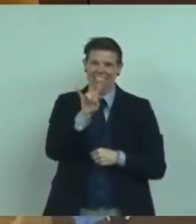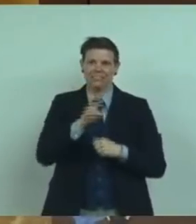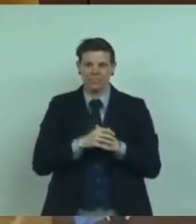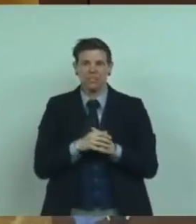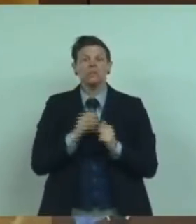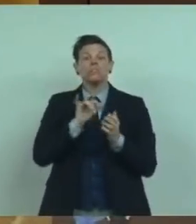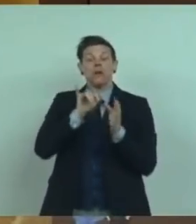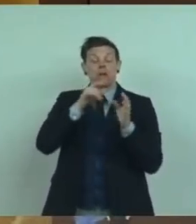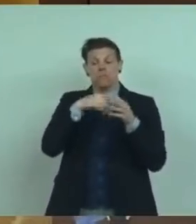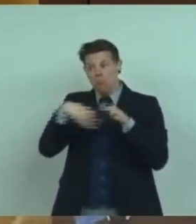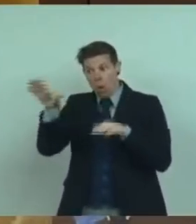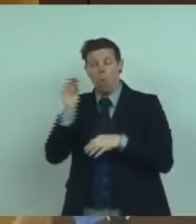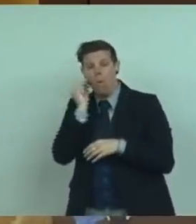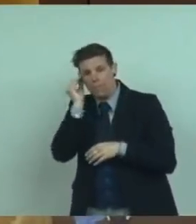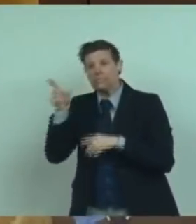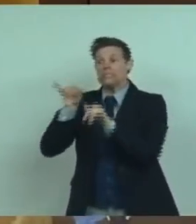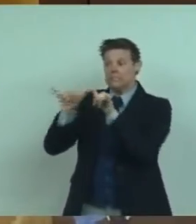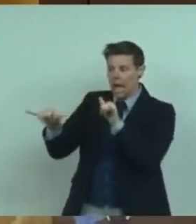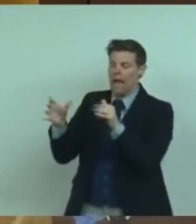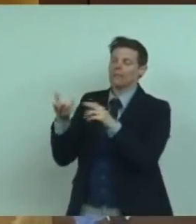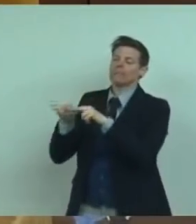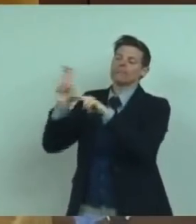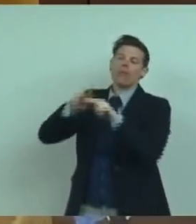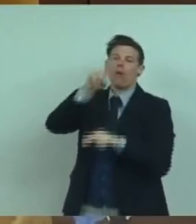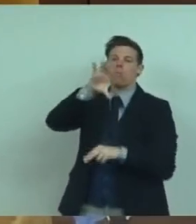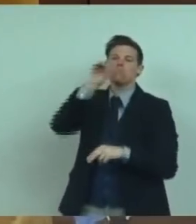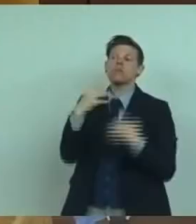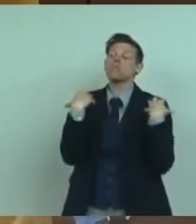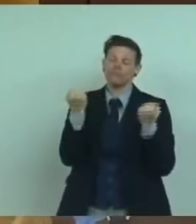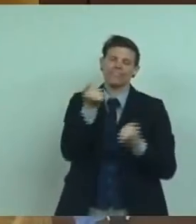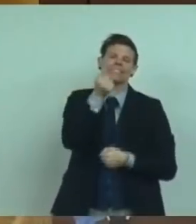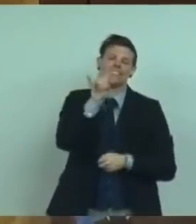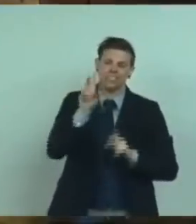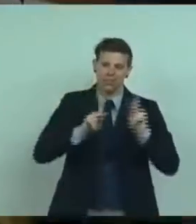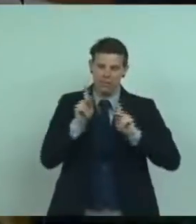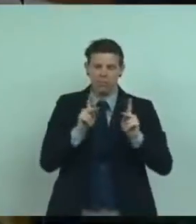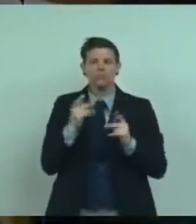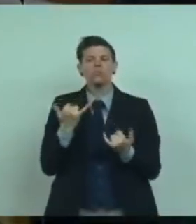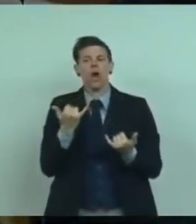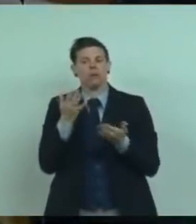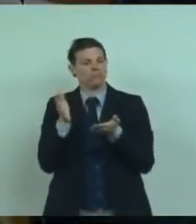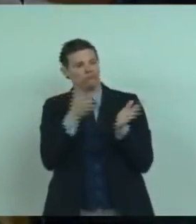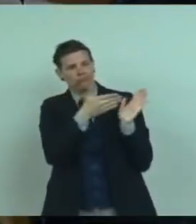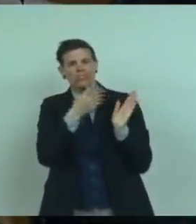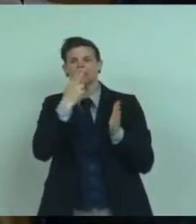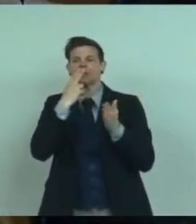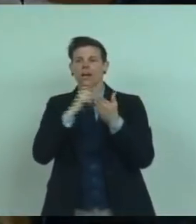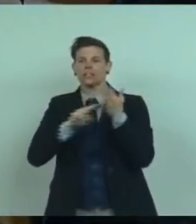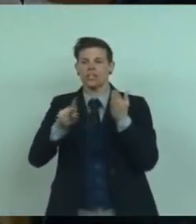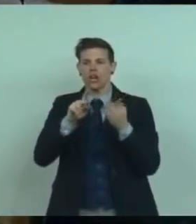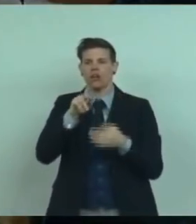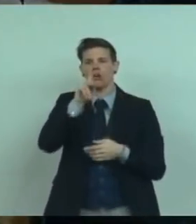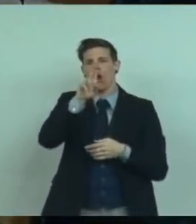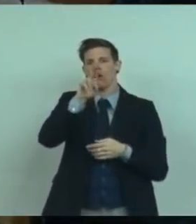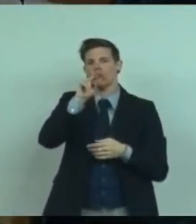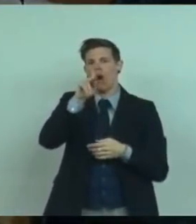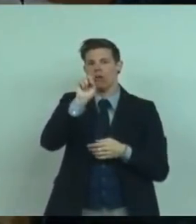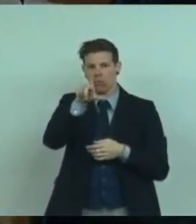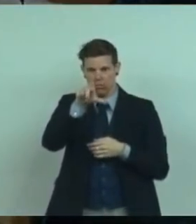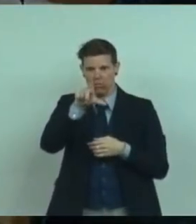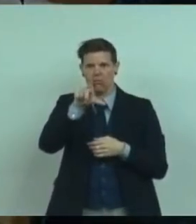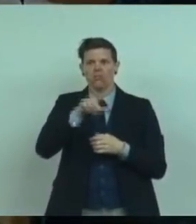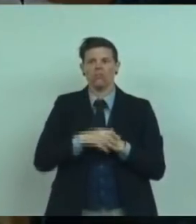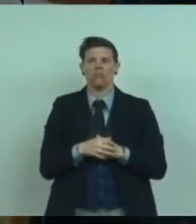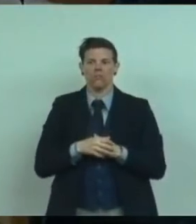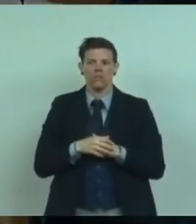that, I'd like now to go to Secretary Kunkel to update us on testing. Good afternoon. I'm Kathy